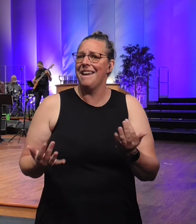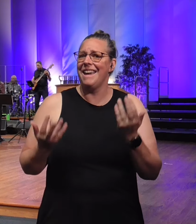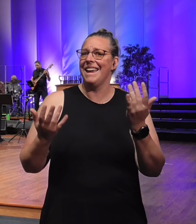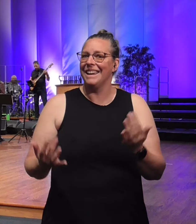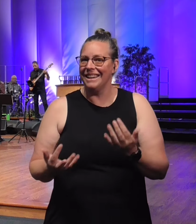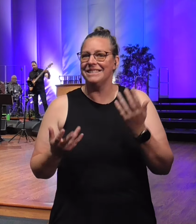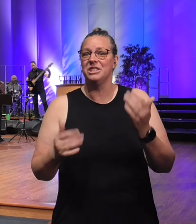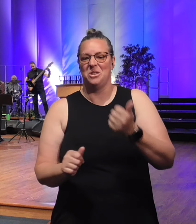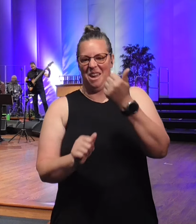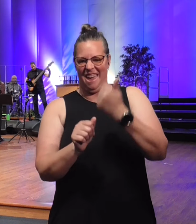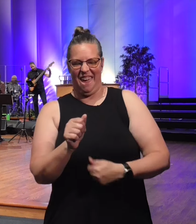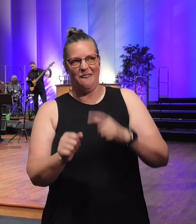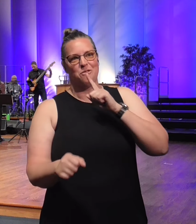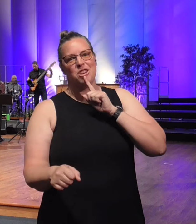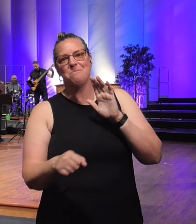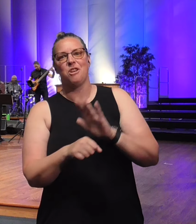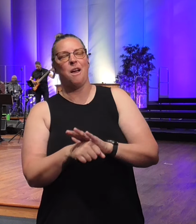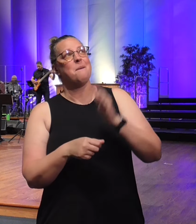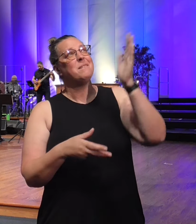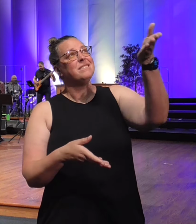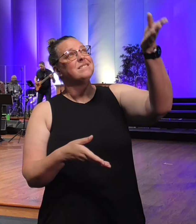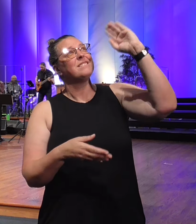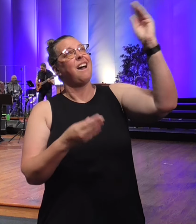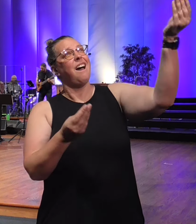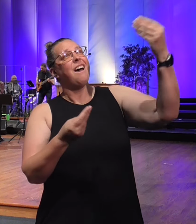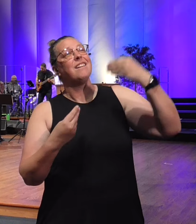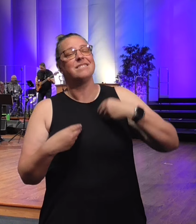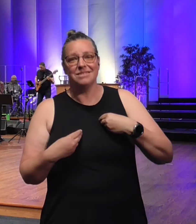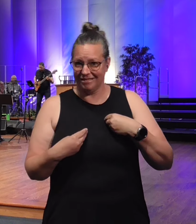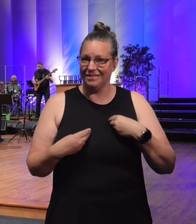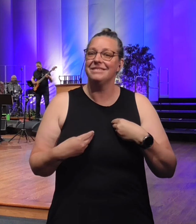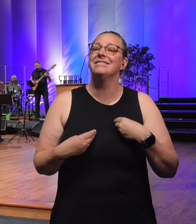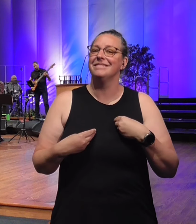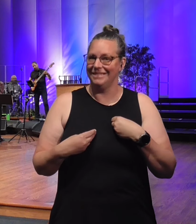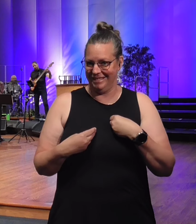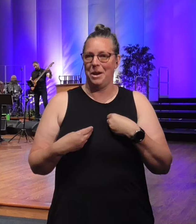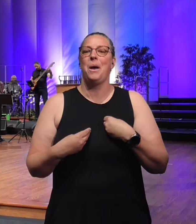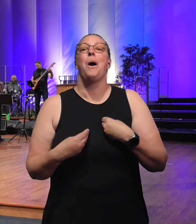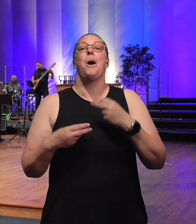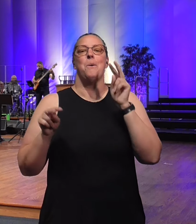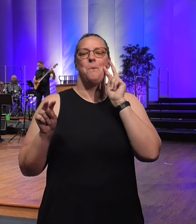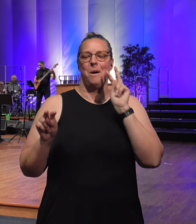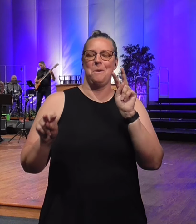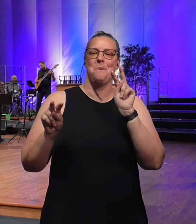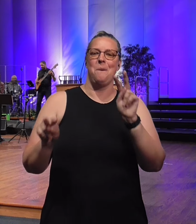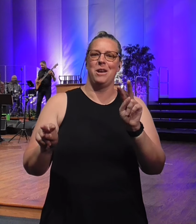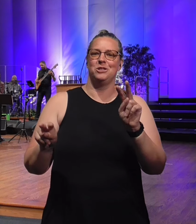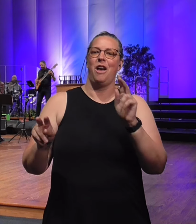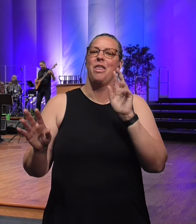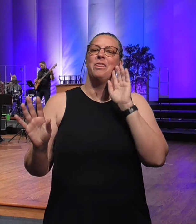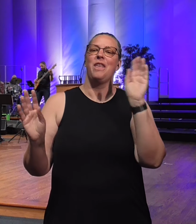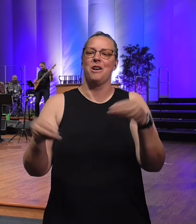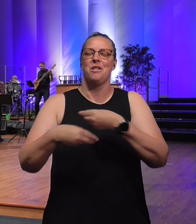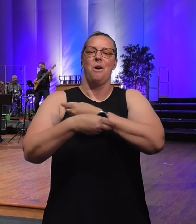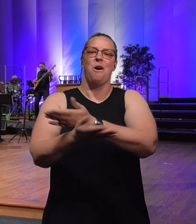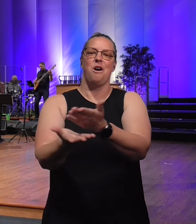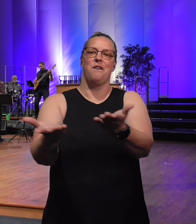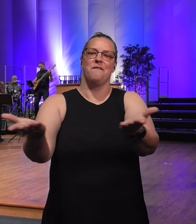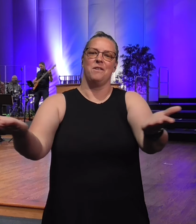every promise God has made to us, and watch this glorious